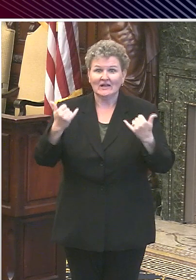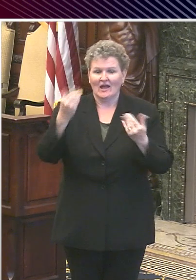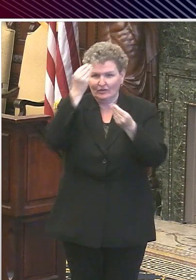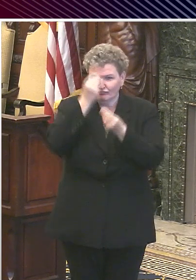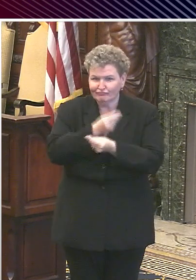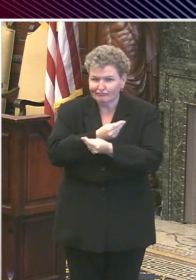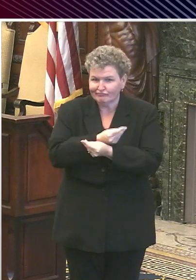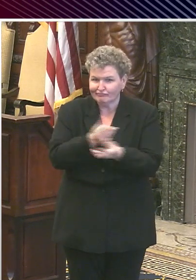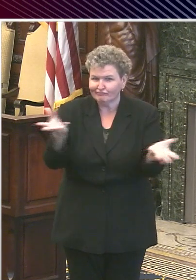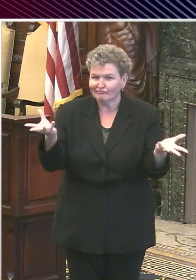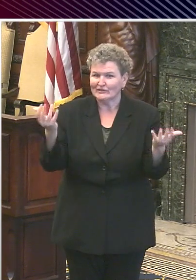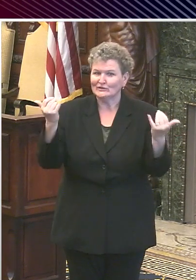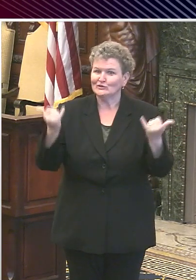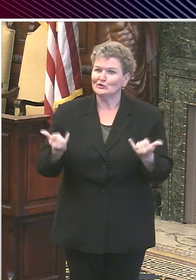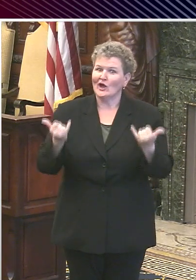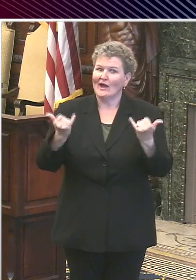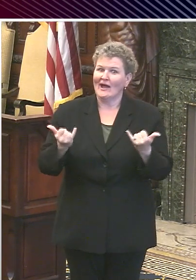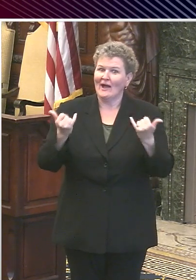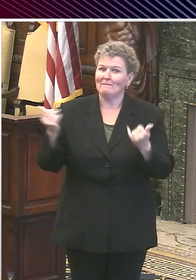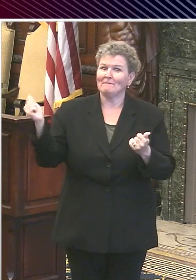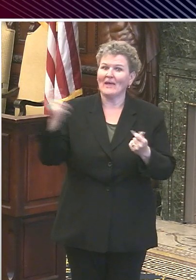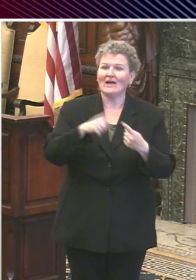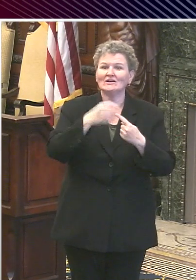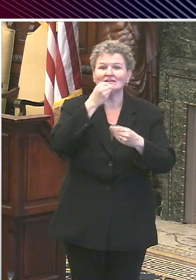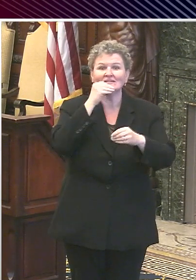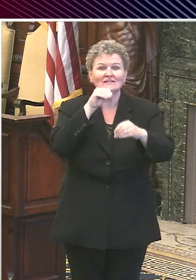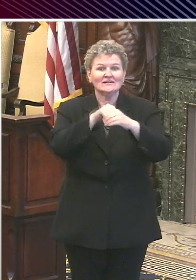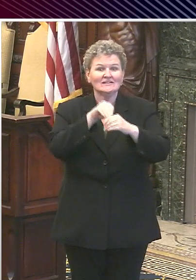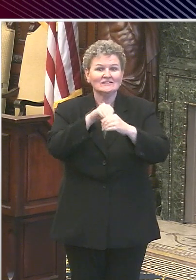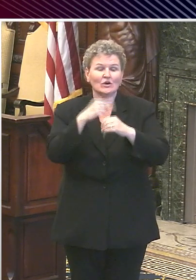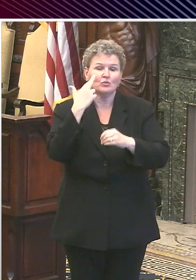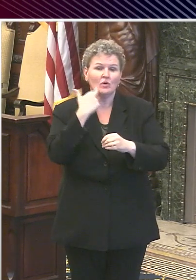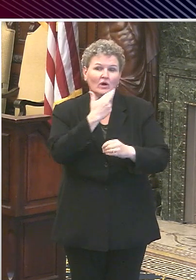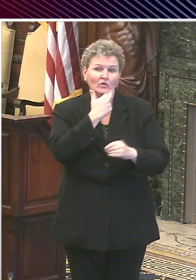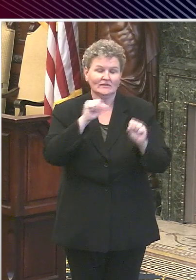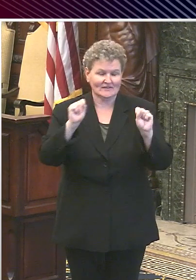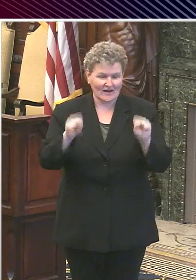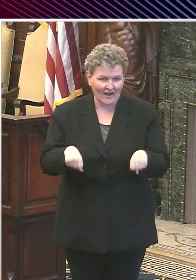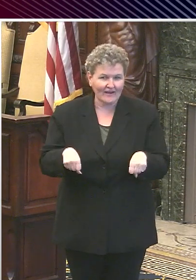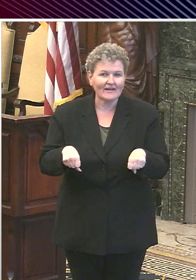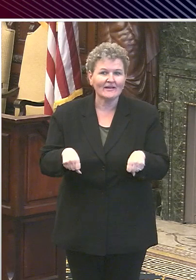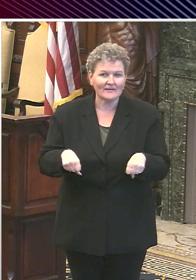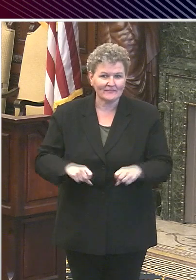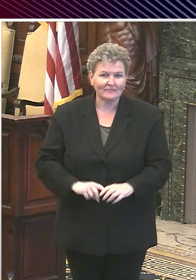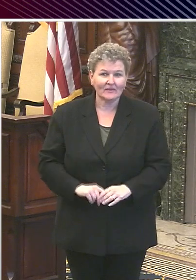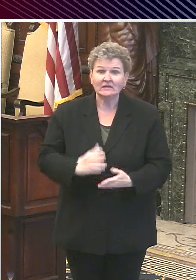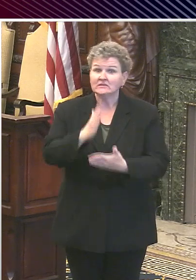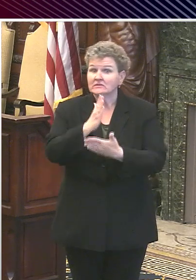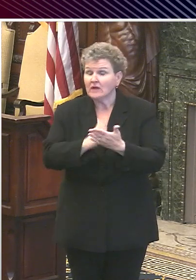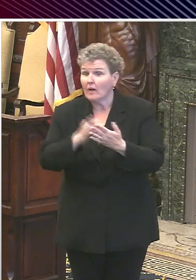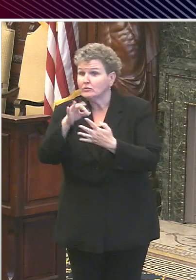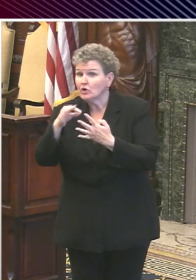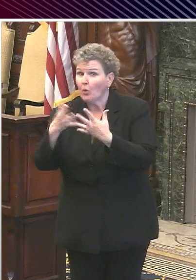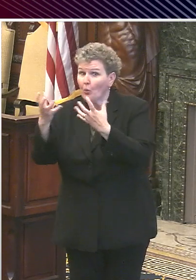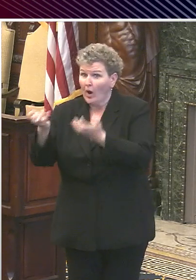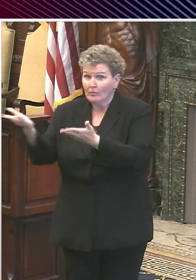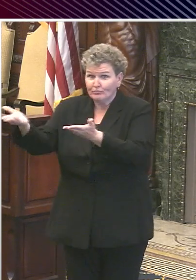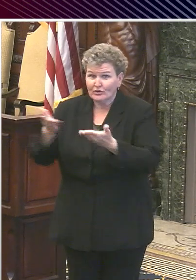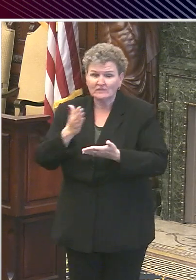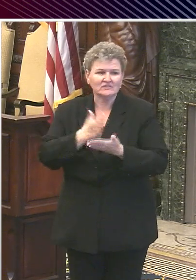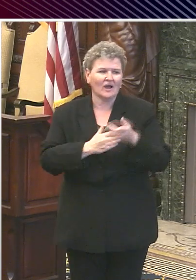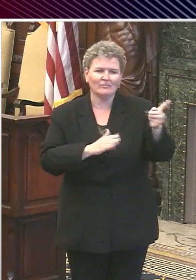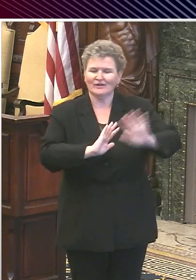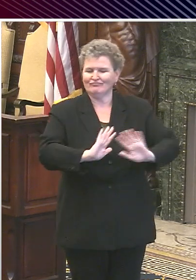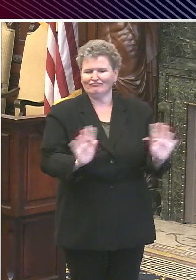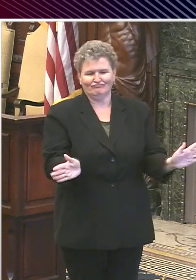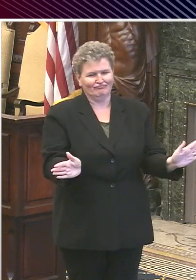marks the return of indoor dining here in Philadelphia. Some restaurants are choosing to offer this and others are not. I'm confident that those operators